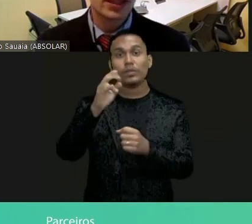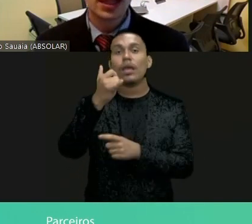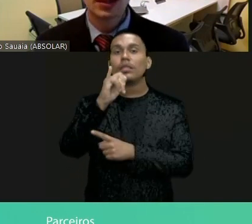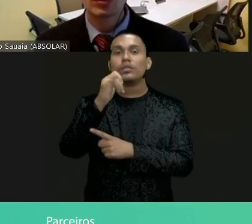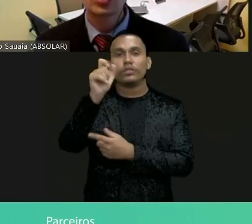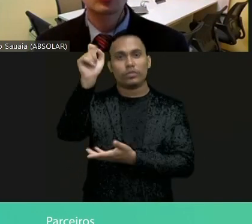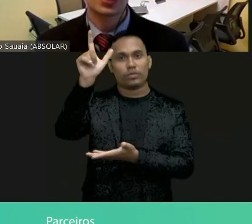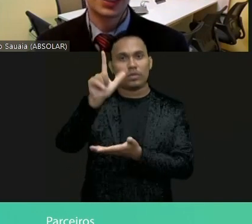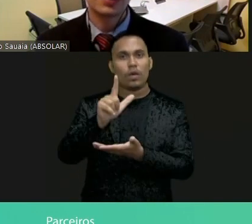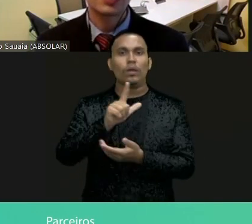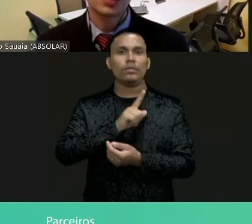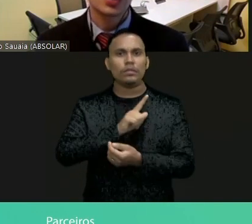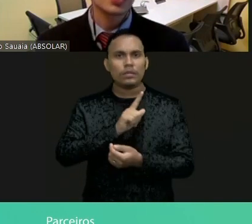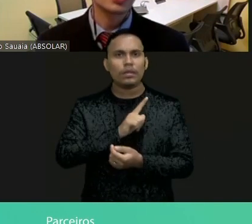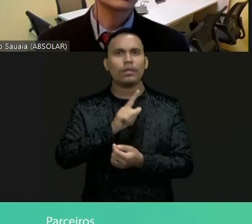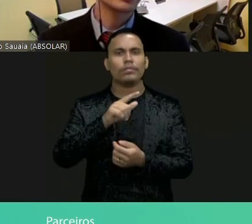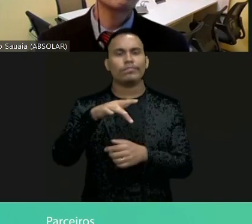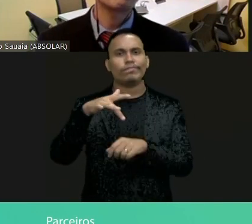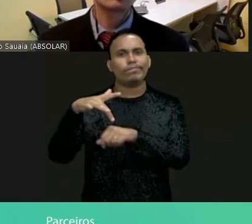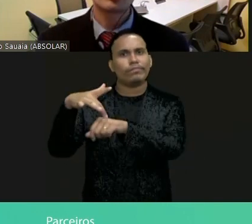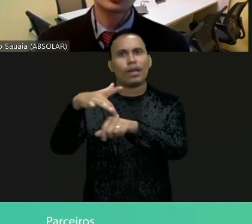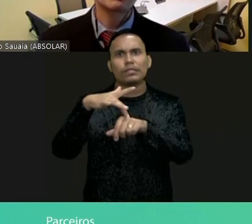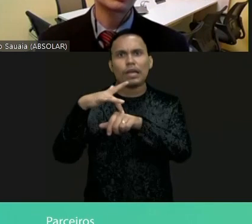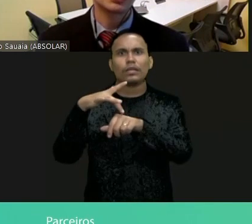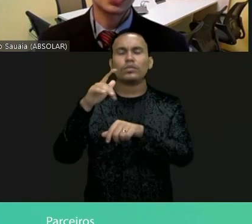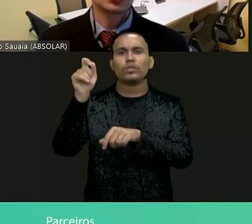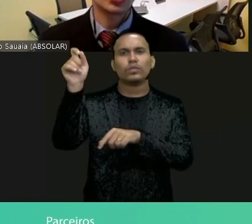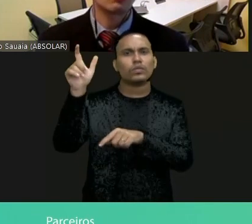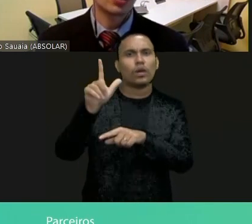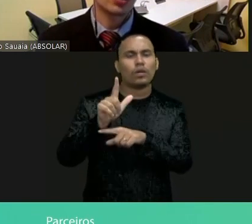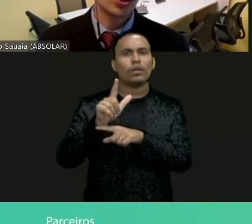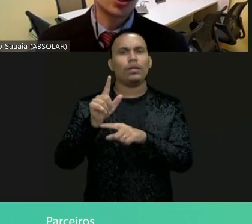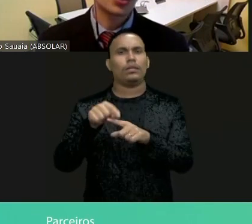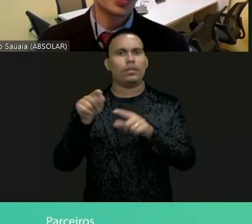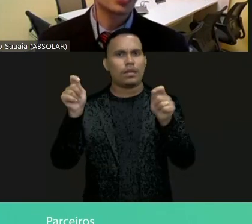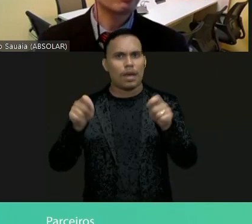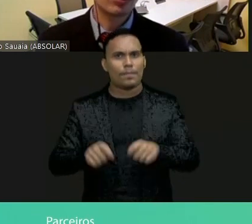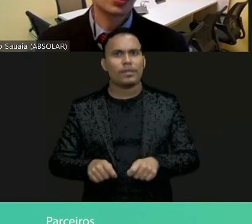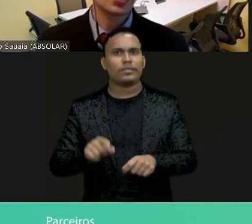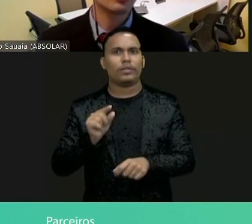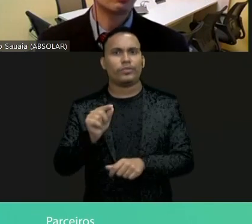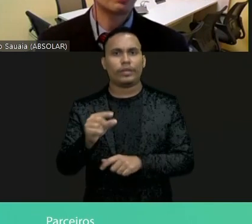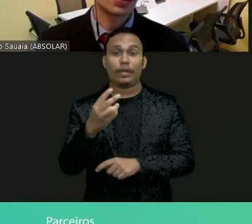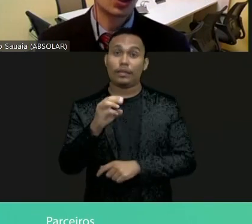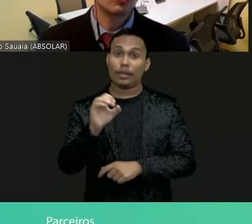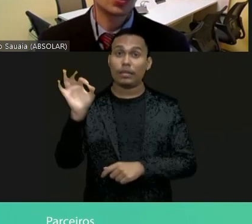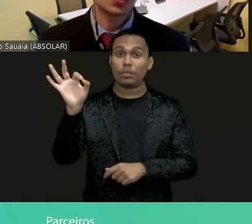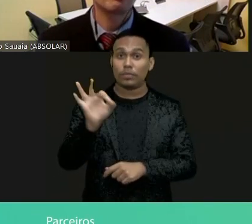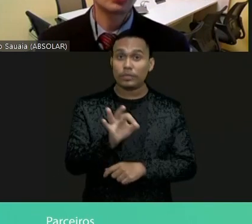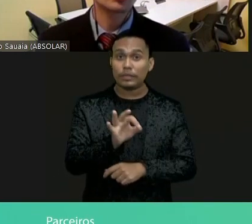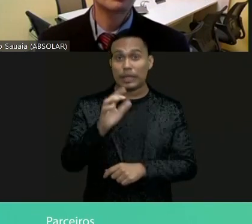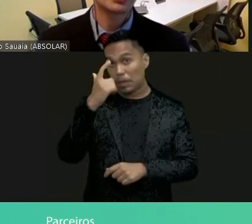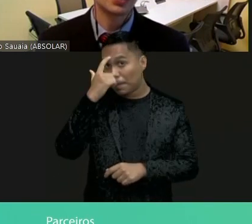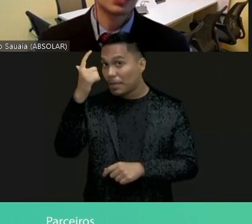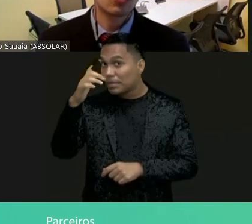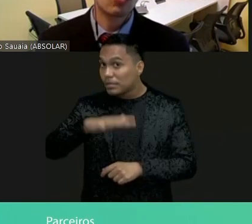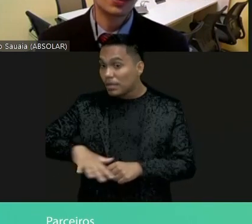Since photovoltaic, even with solar, there is a 30%